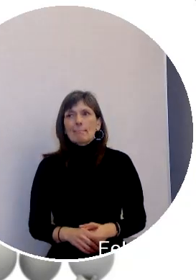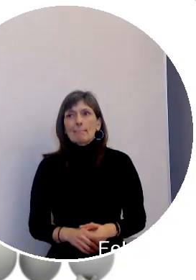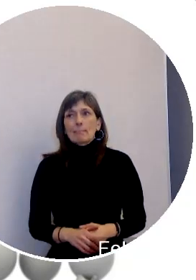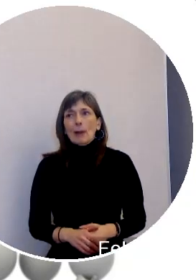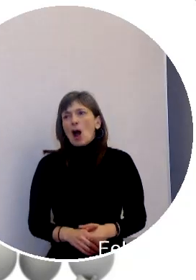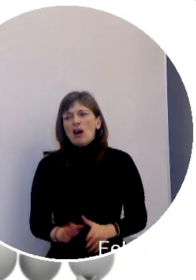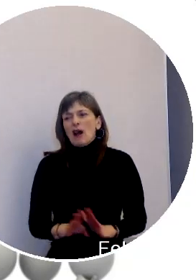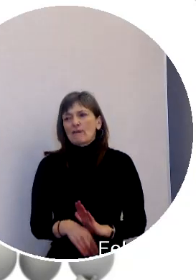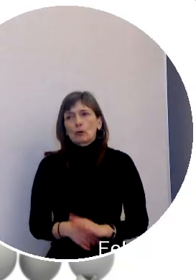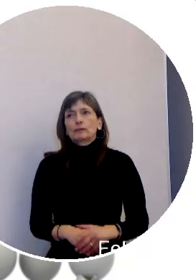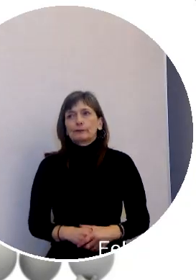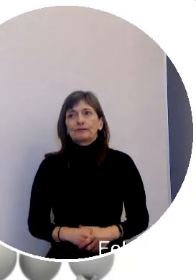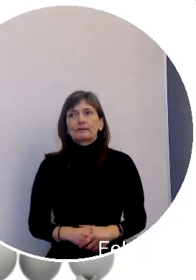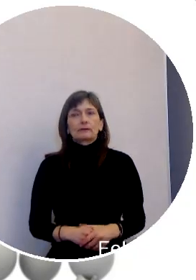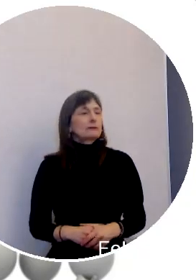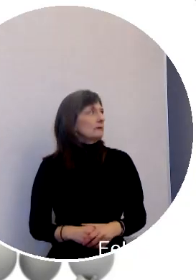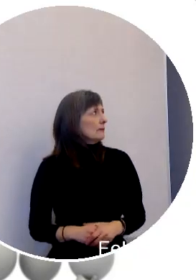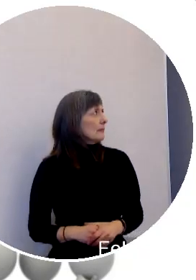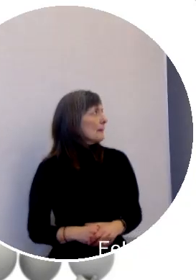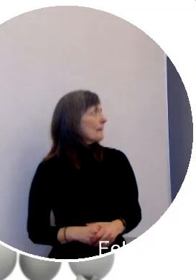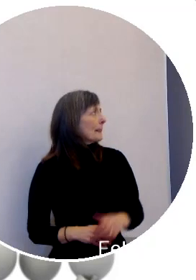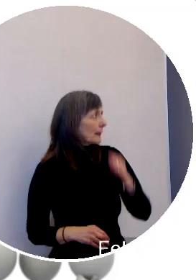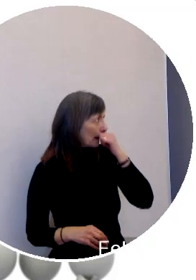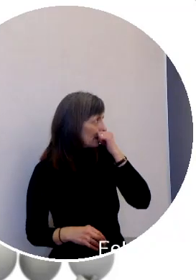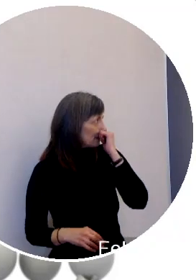And if I could prevail upon Ms. Lake to pick this one up.